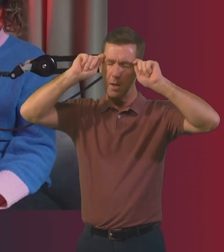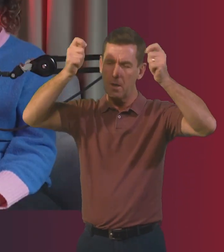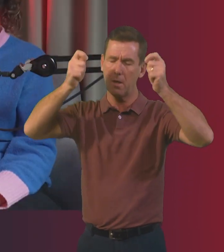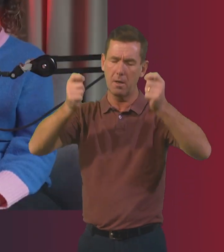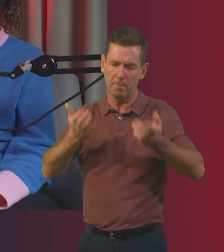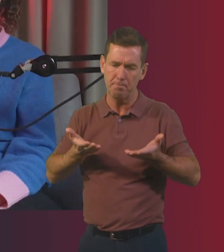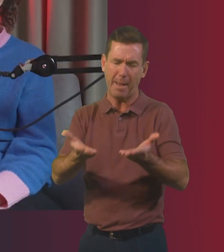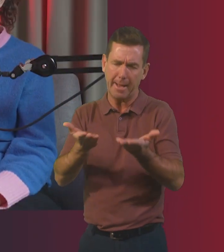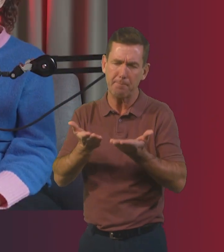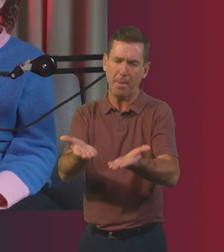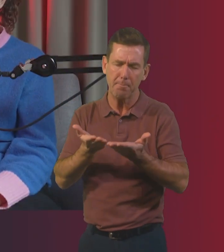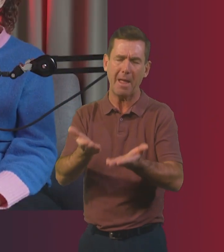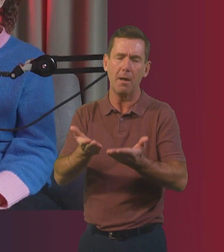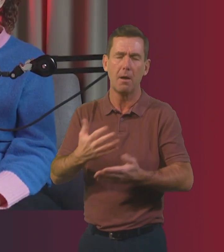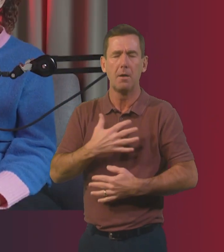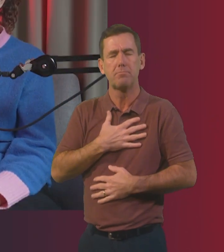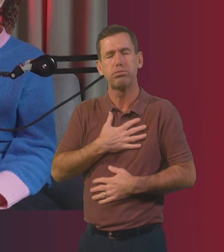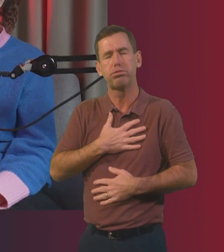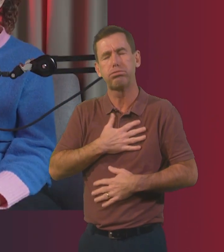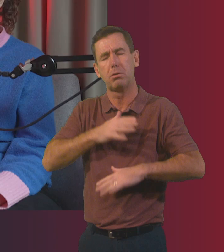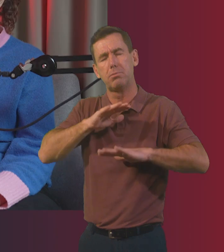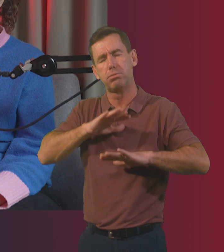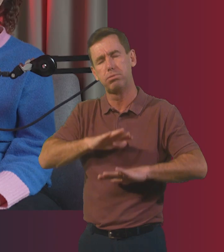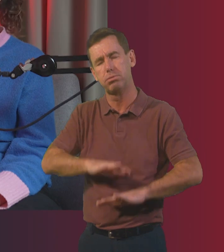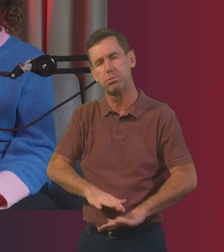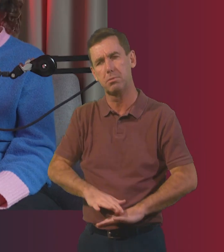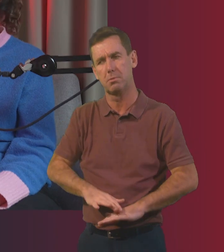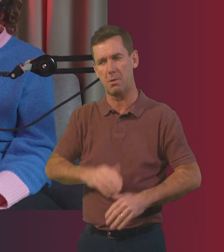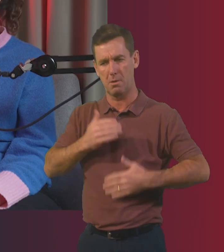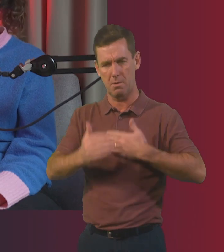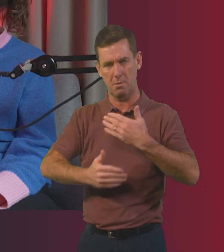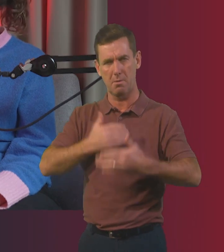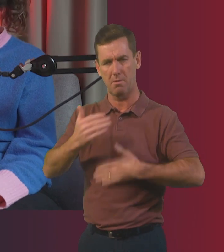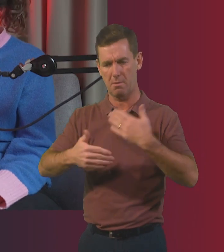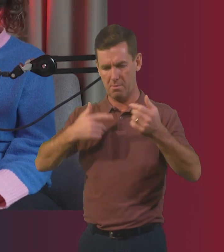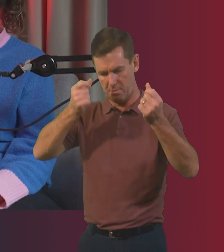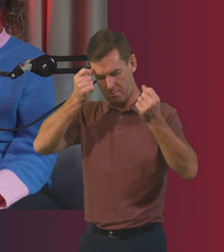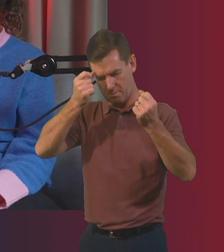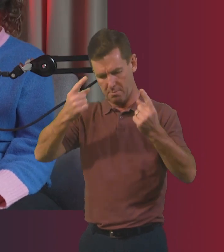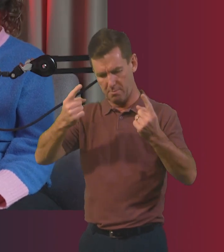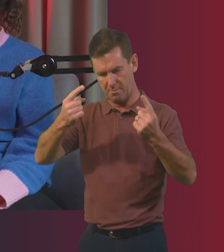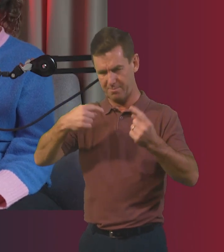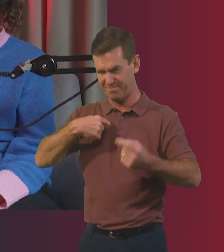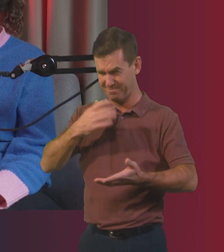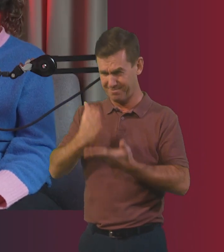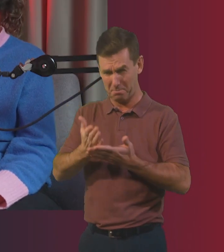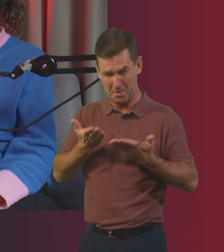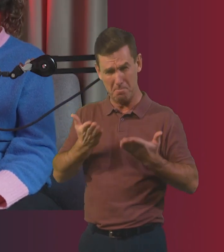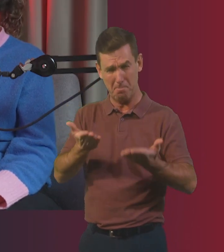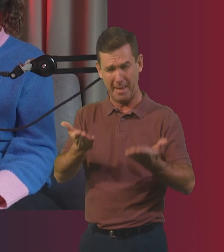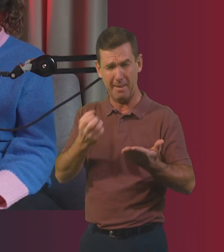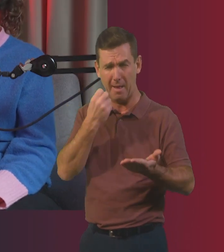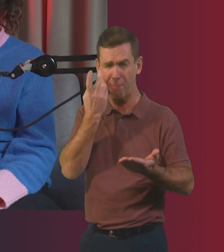kind of grew from there. And then I realised, actually, I didn't want to work directly in baking and bake every single day